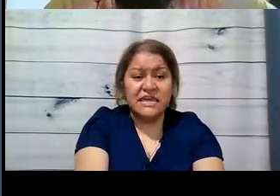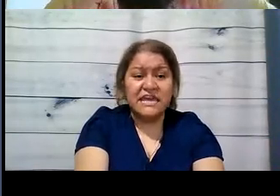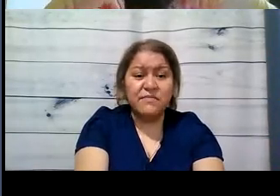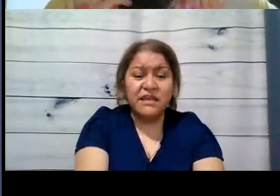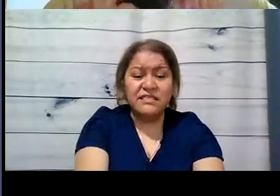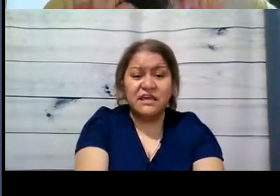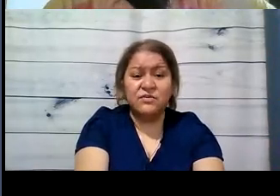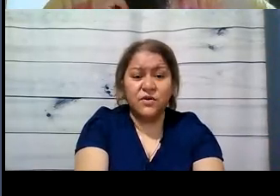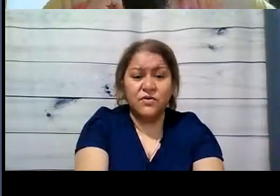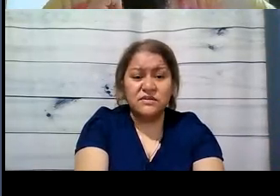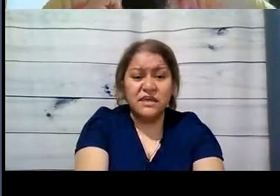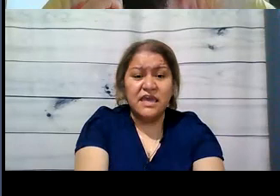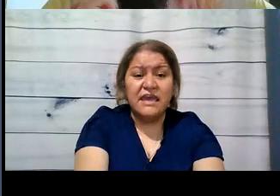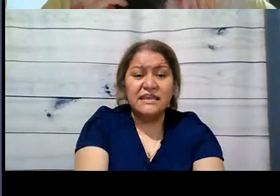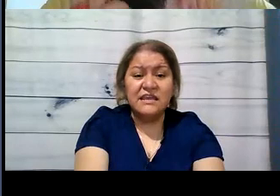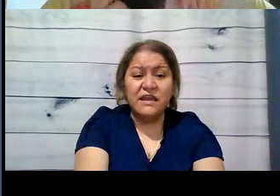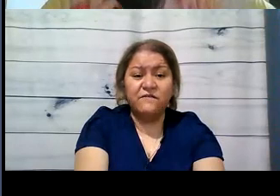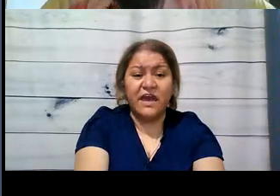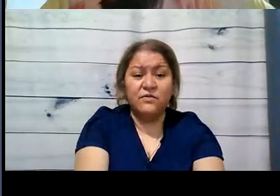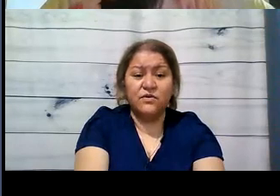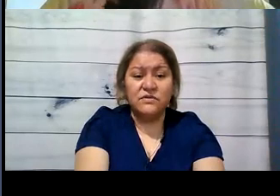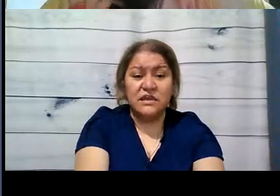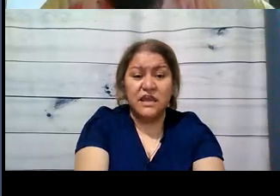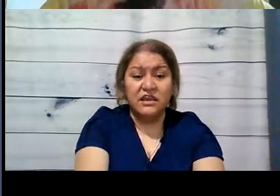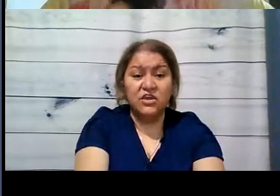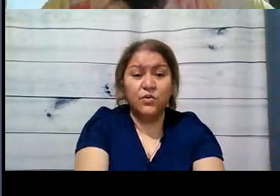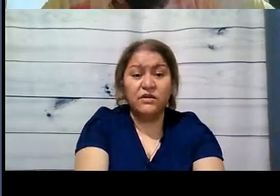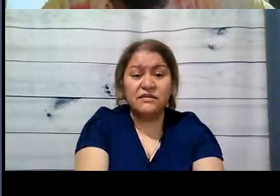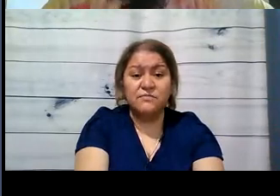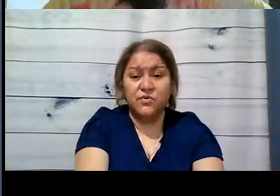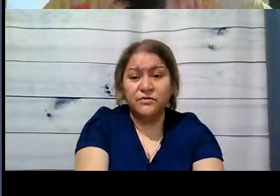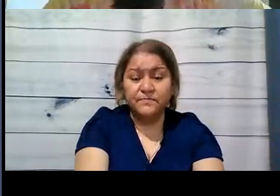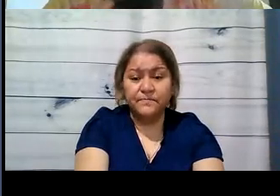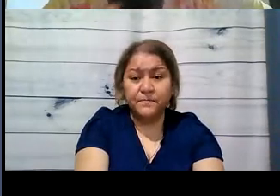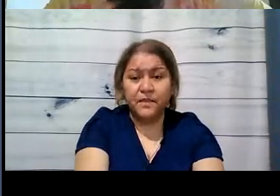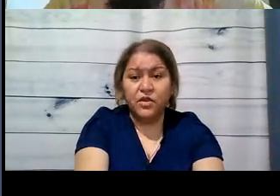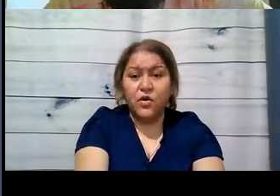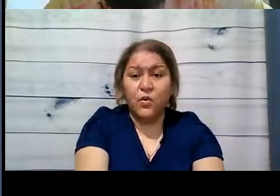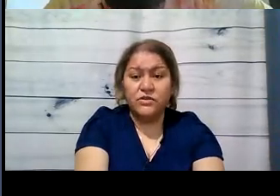rolls. He made thin rolls, and he made fat rolls, and he worked some more.